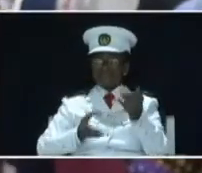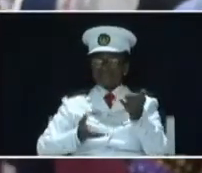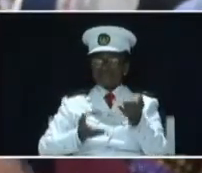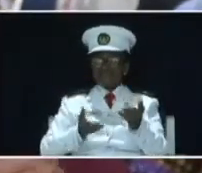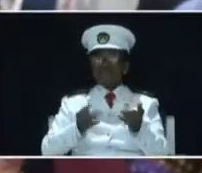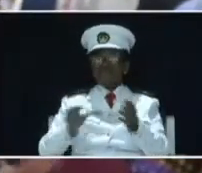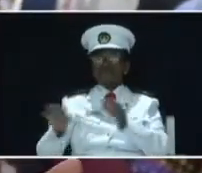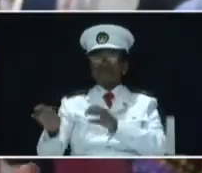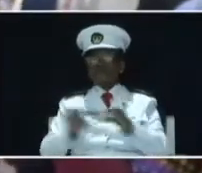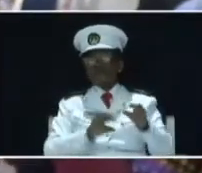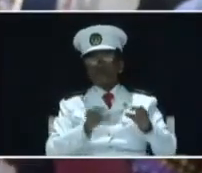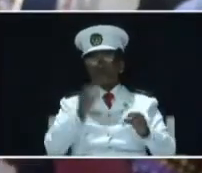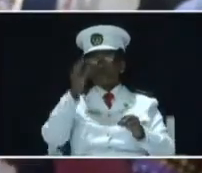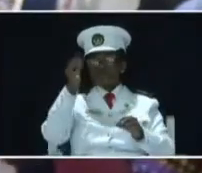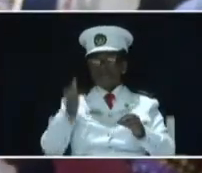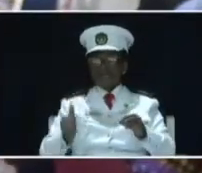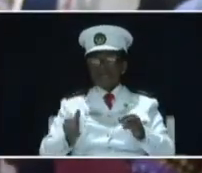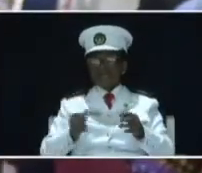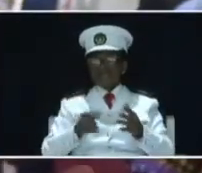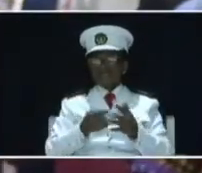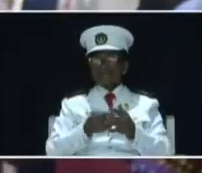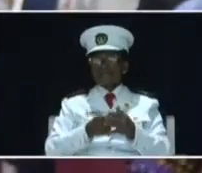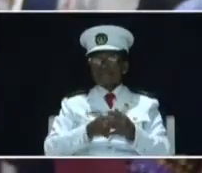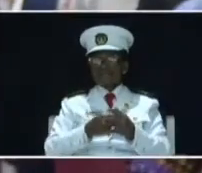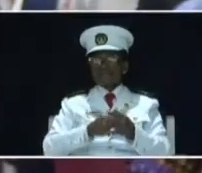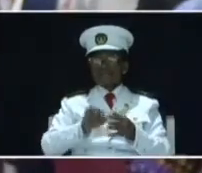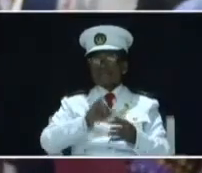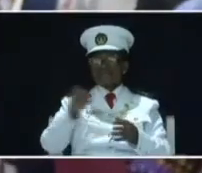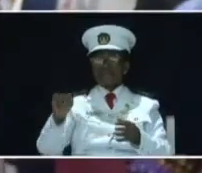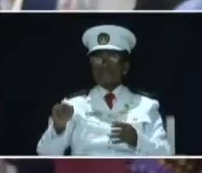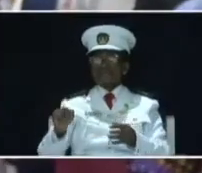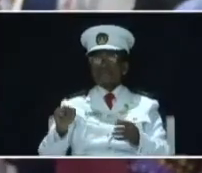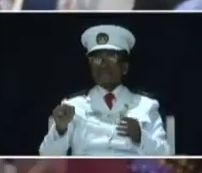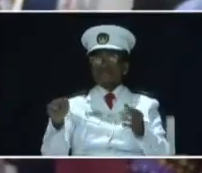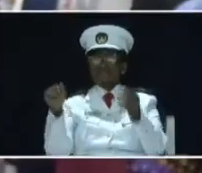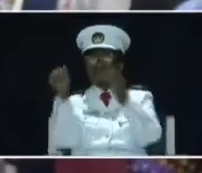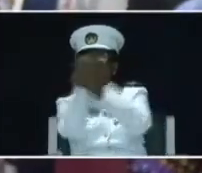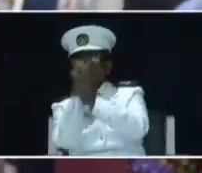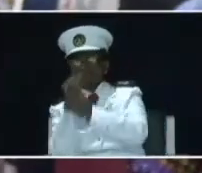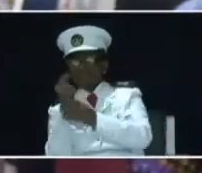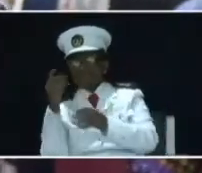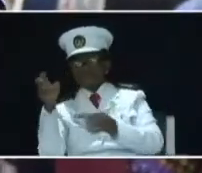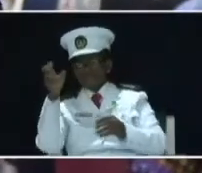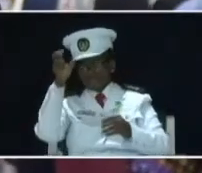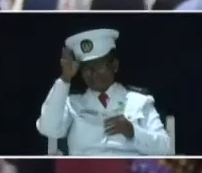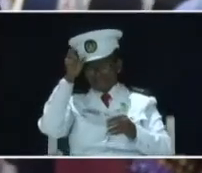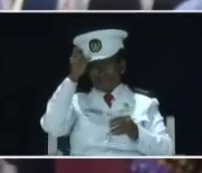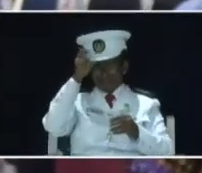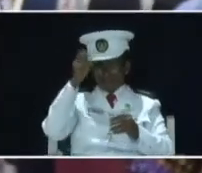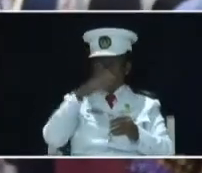by starting, you know, binding the devil and so on and so forth.